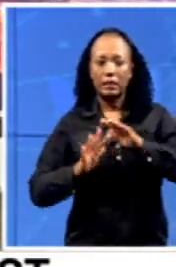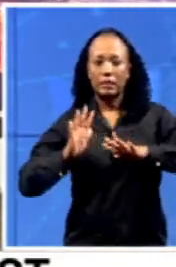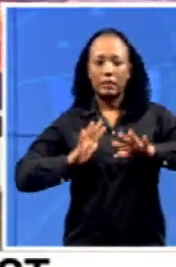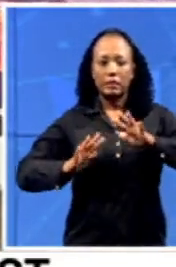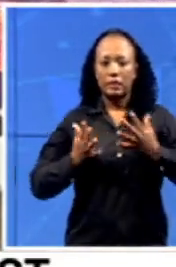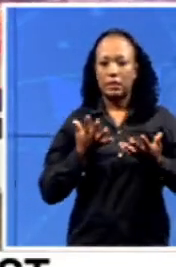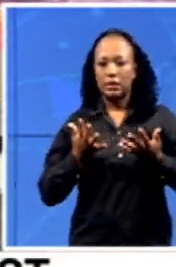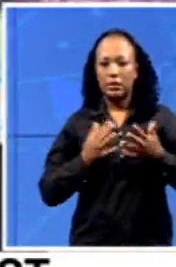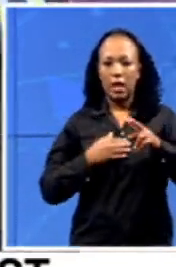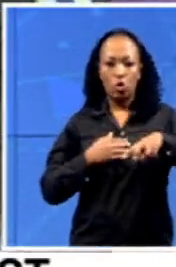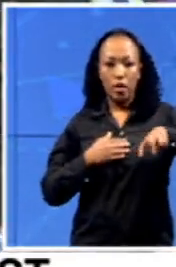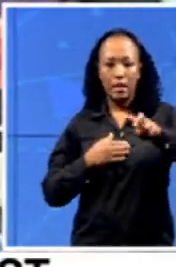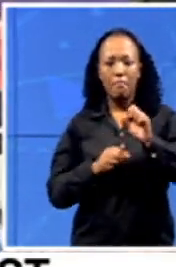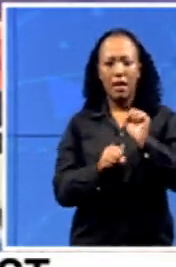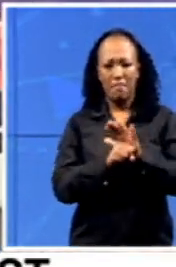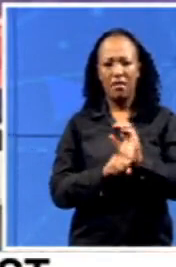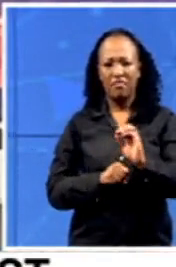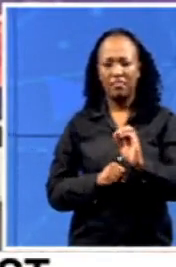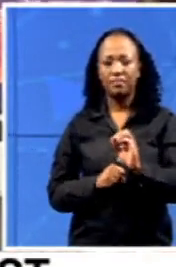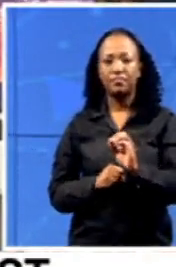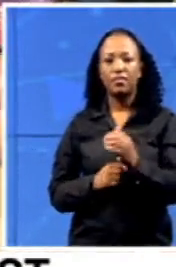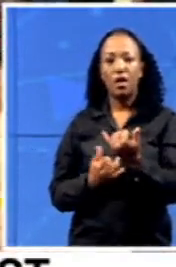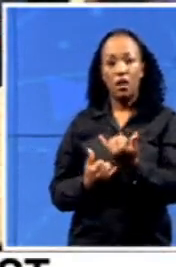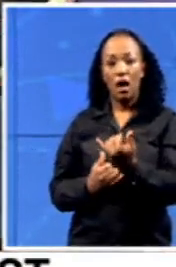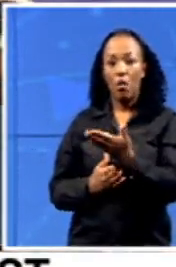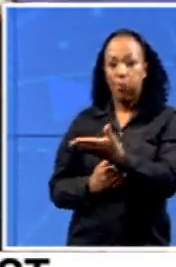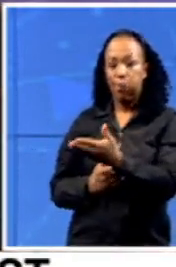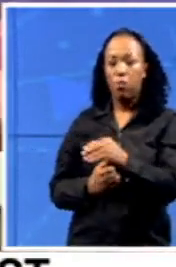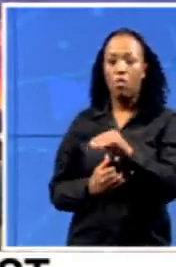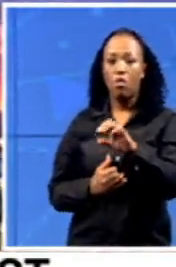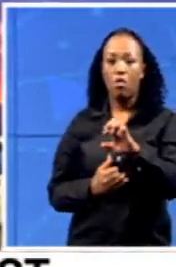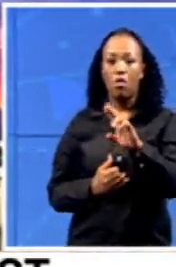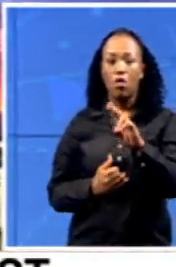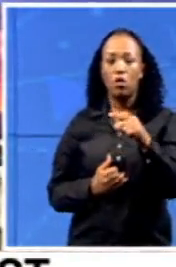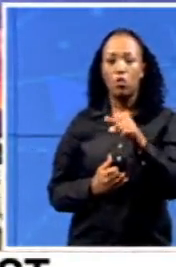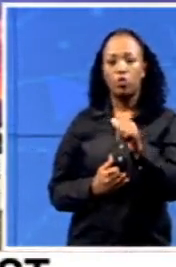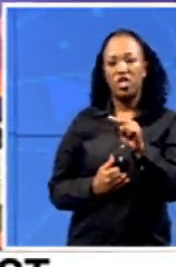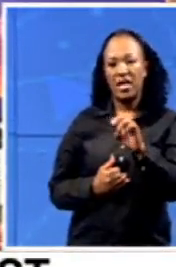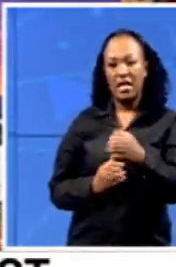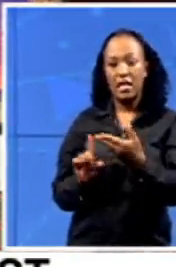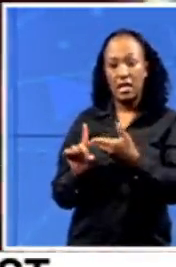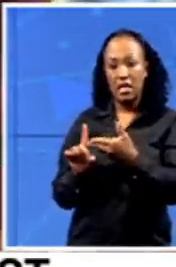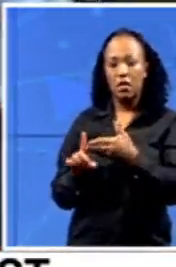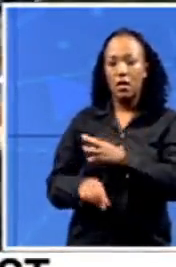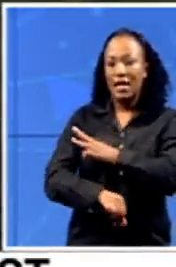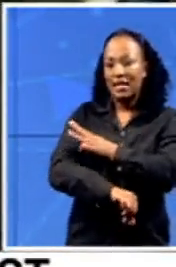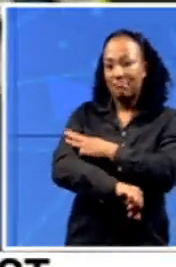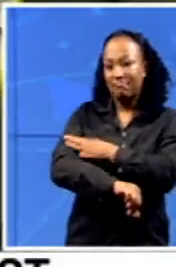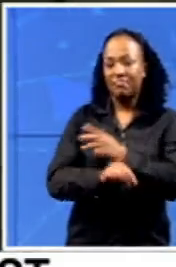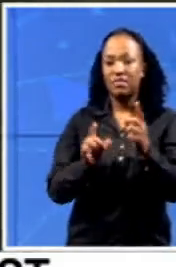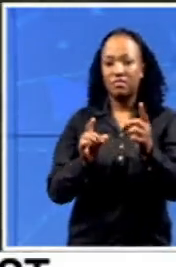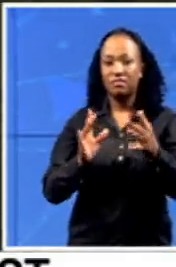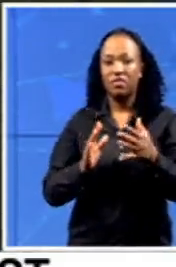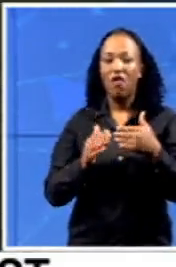tourism sector. With me here is Eugene Yasfeld, who's the managing director of the